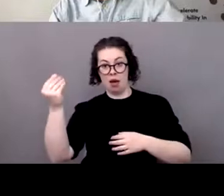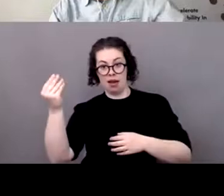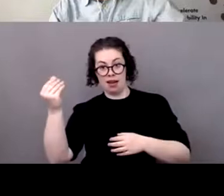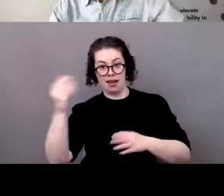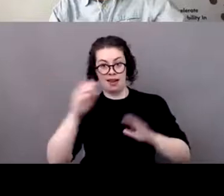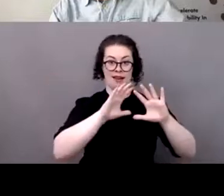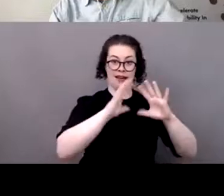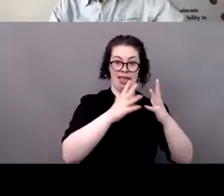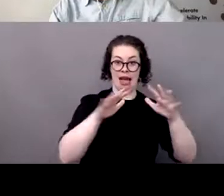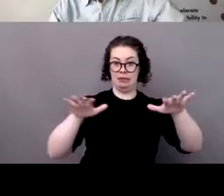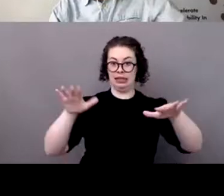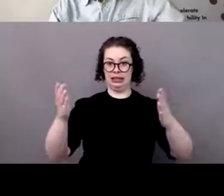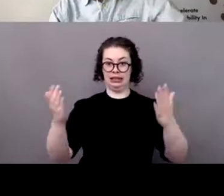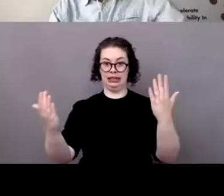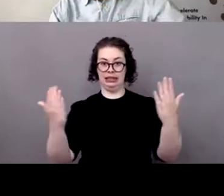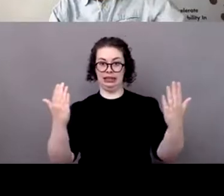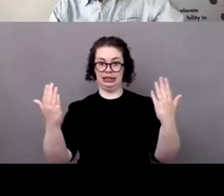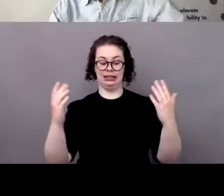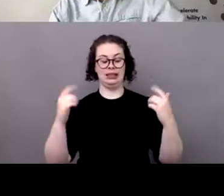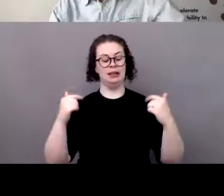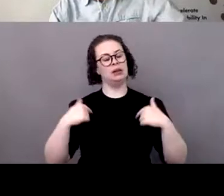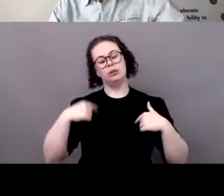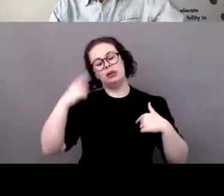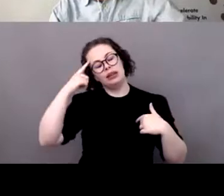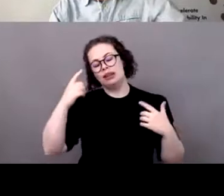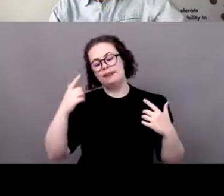it's really a key parameter that was